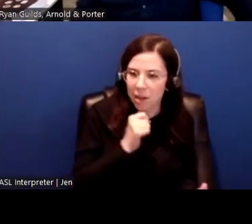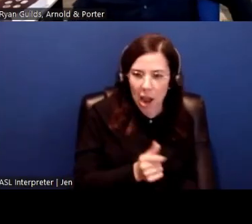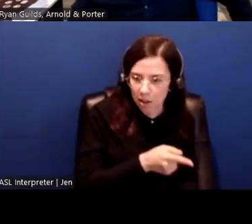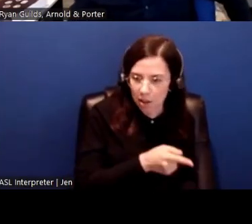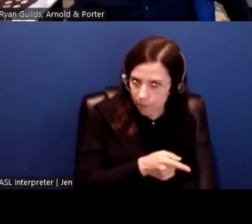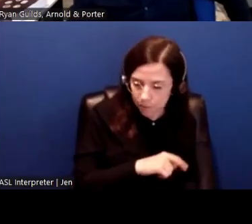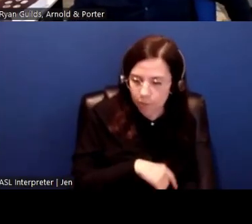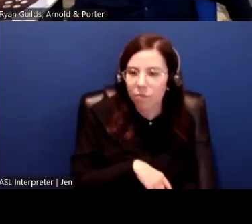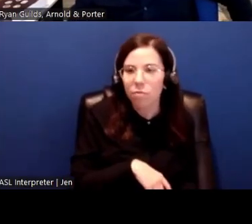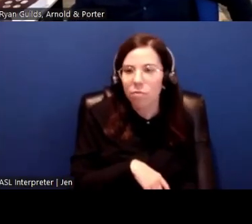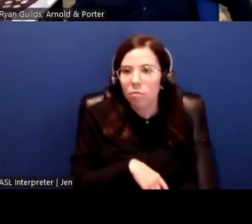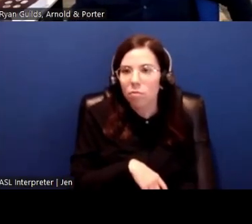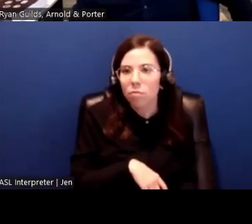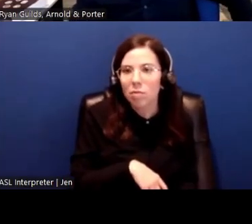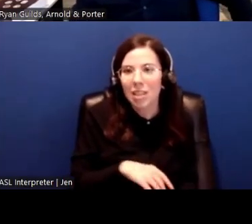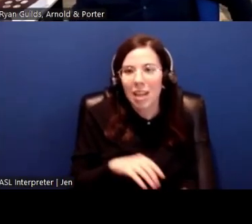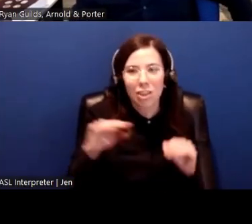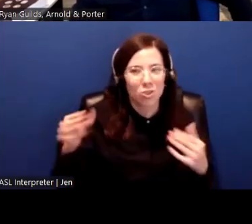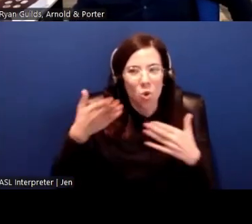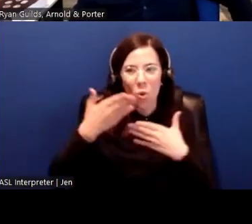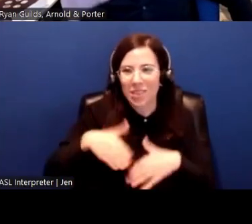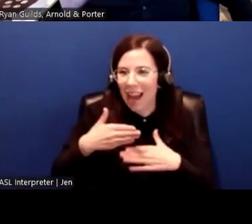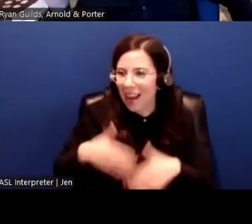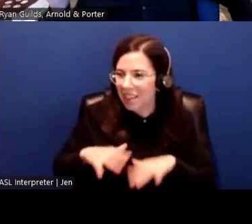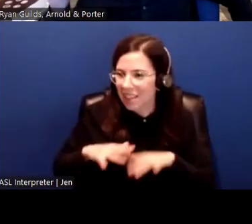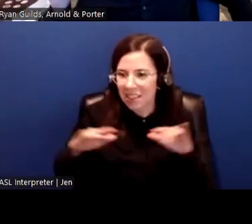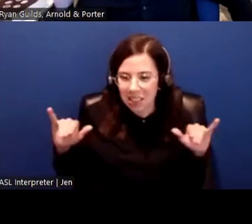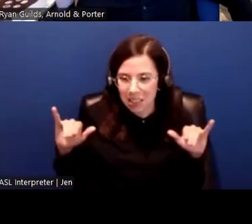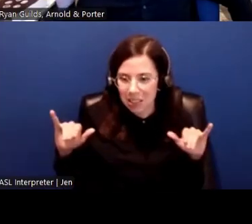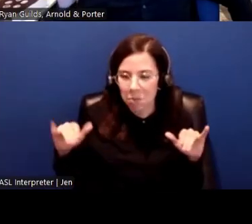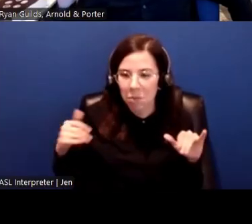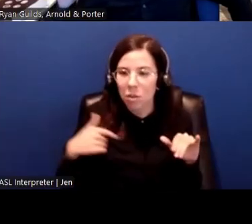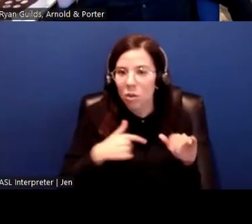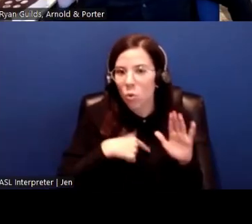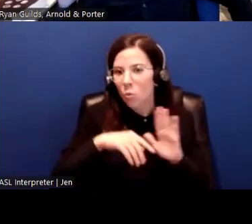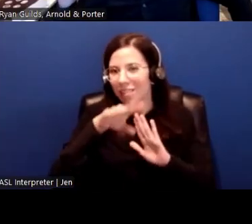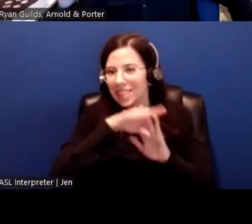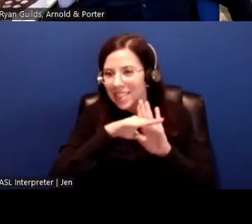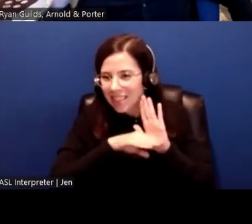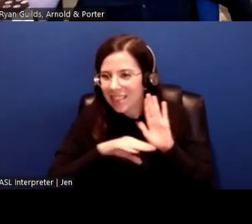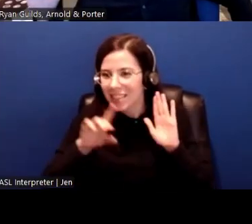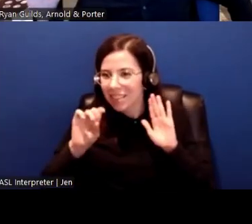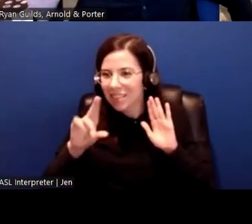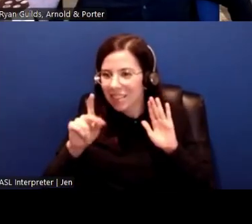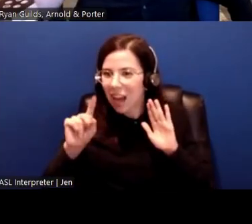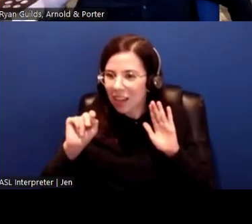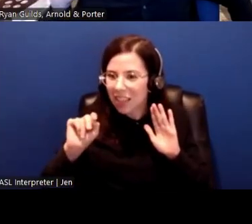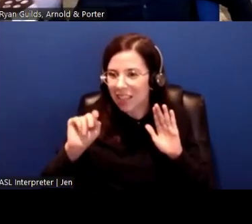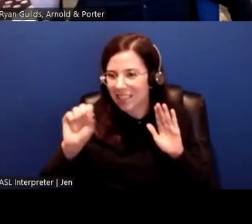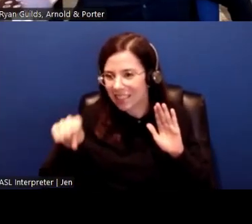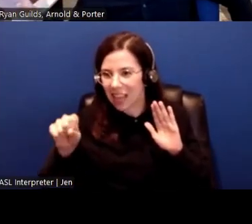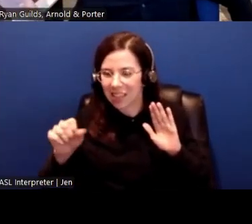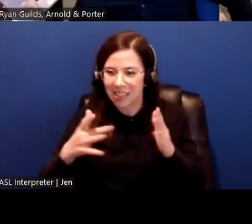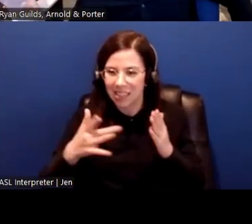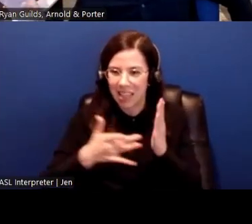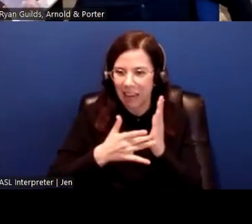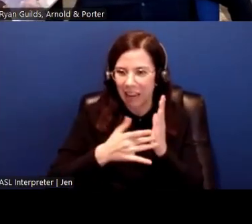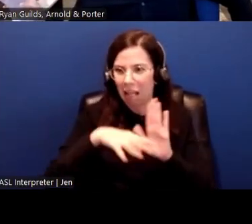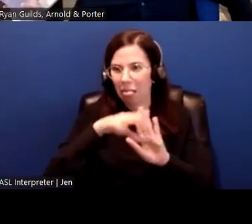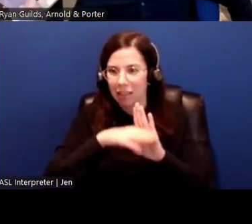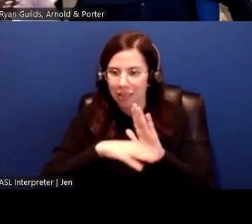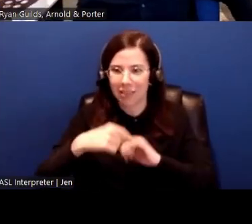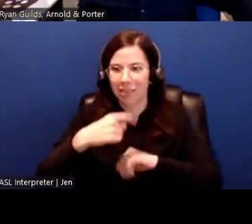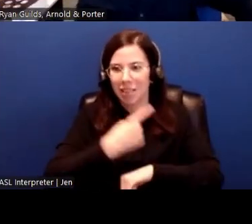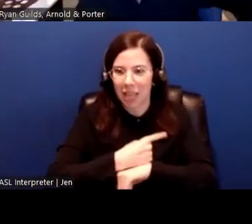not a docketing system. So, I mean, there is a docket in the most general of sense that sort of lists dates for